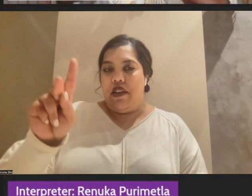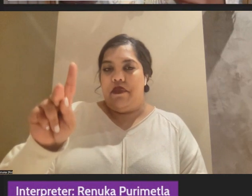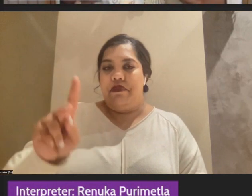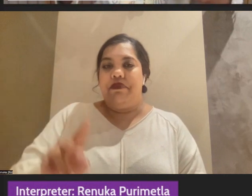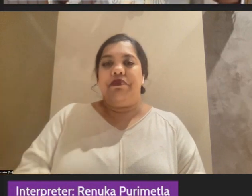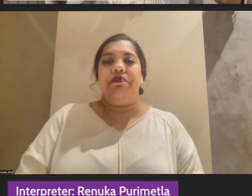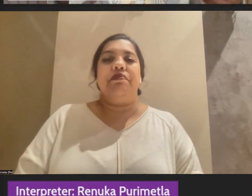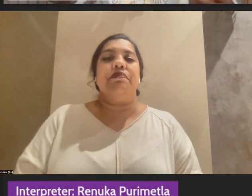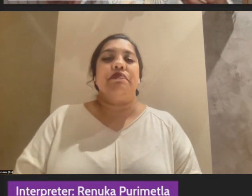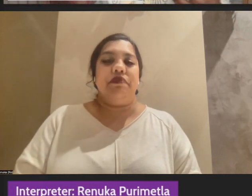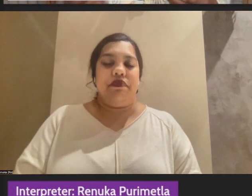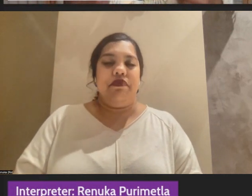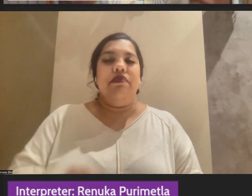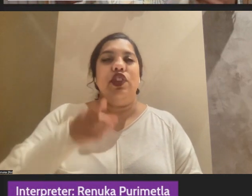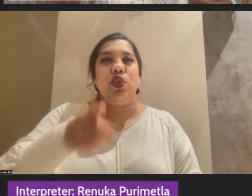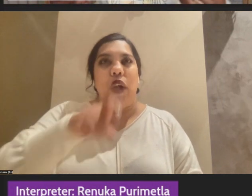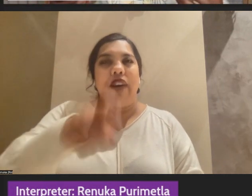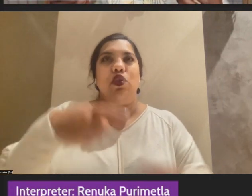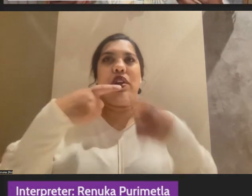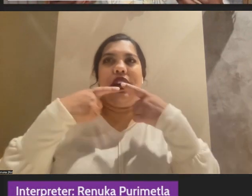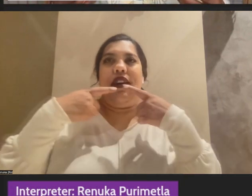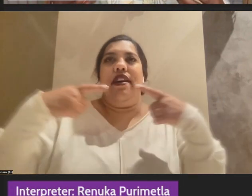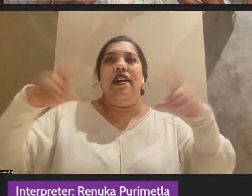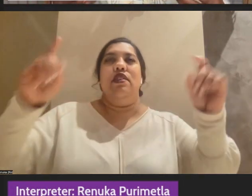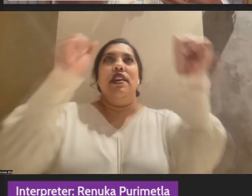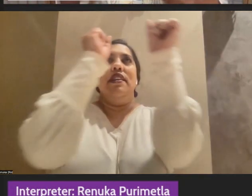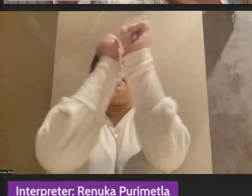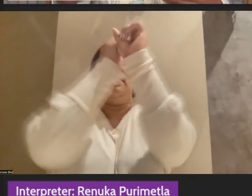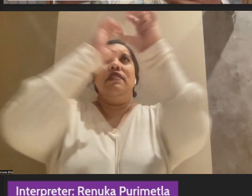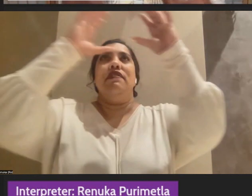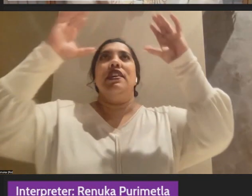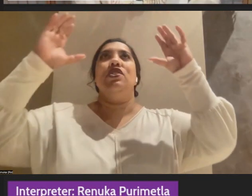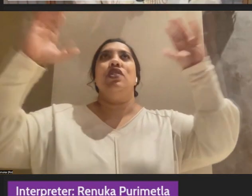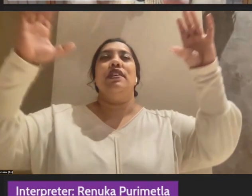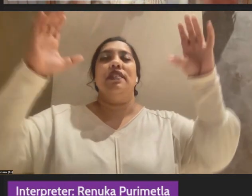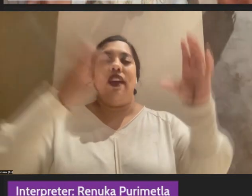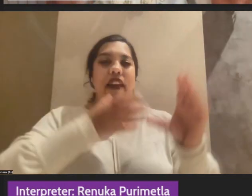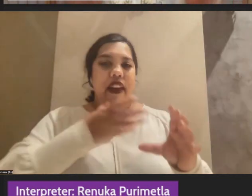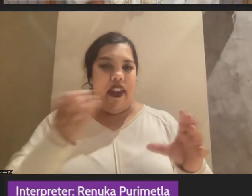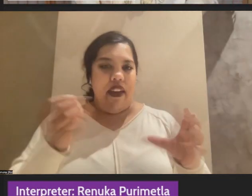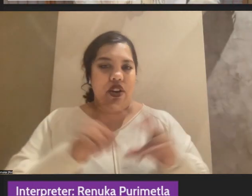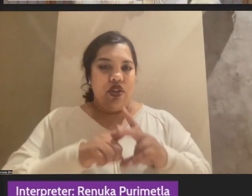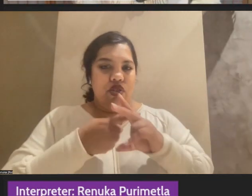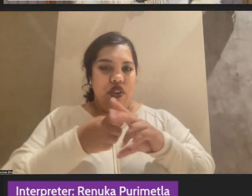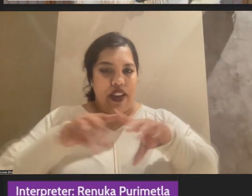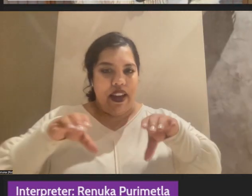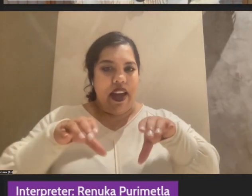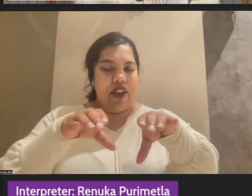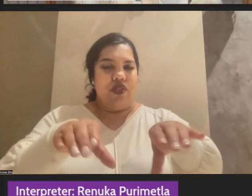vision and zeal and action and carrying that torch, being that